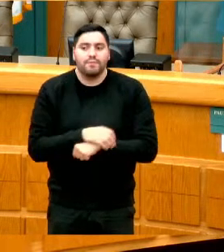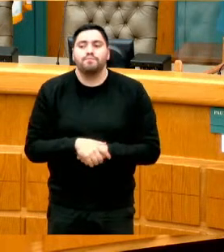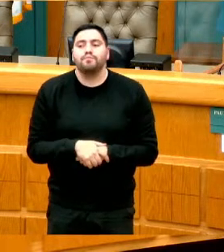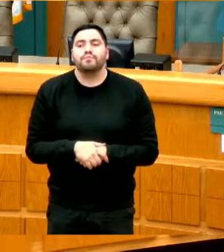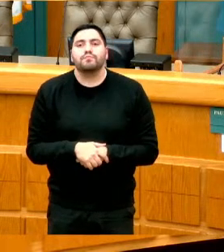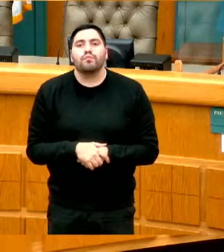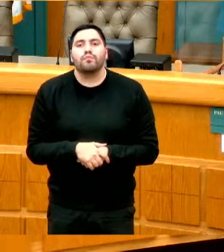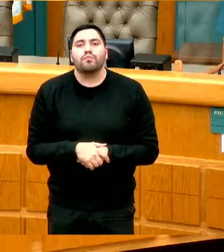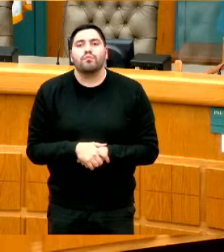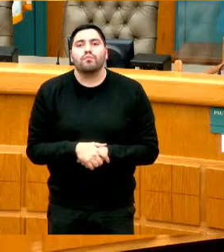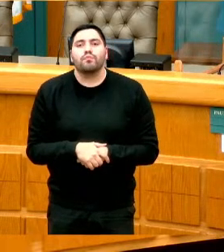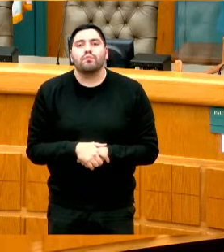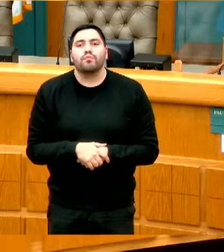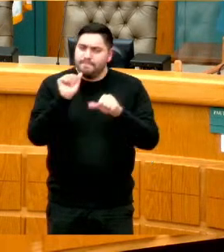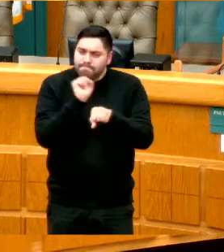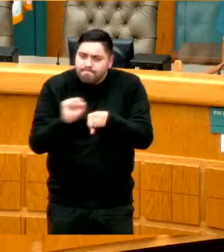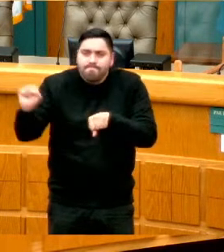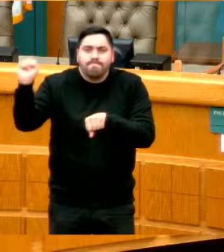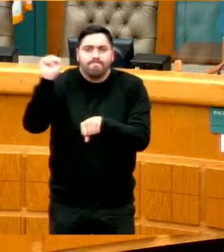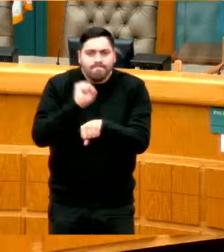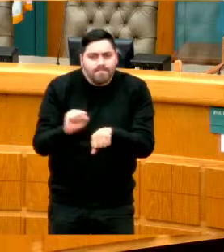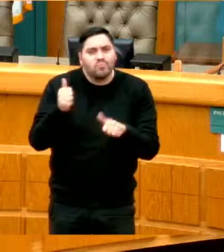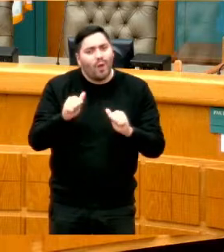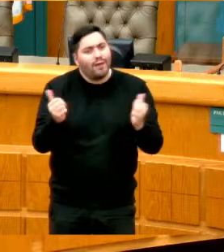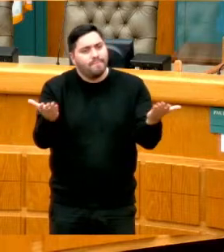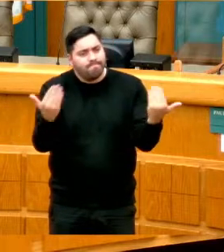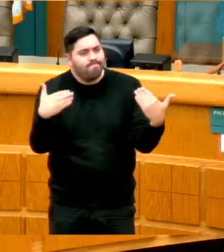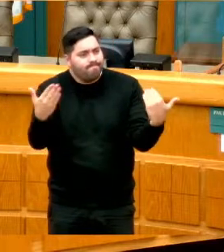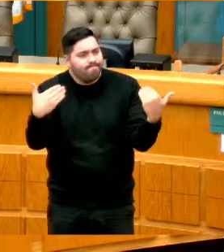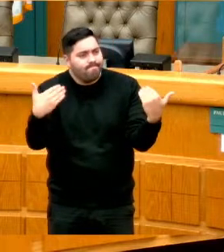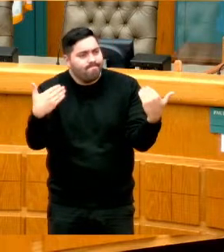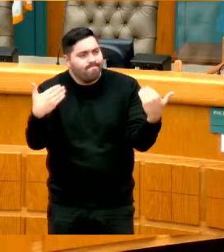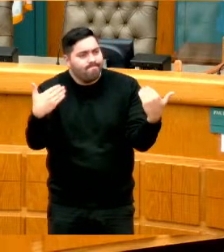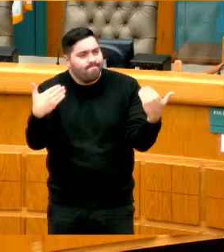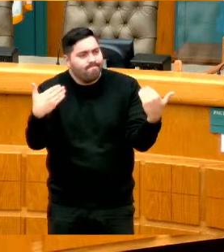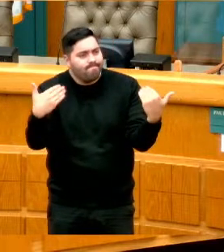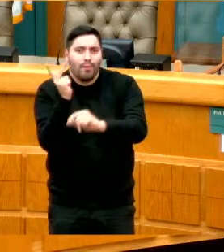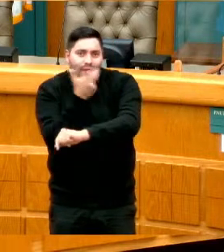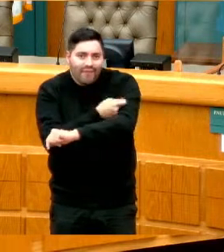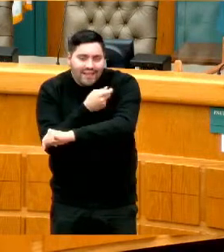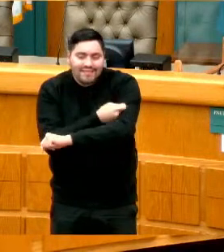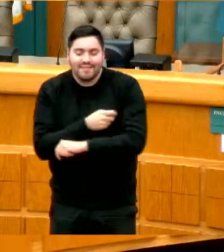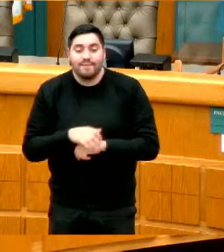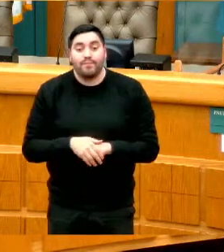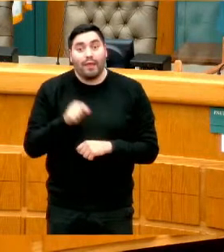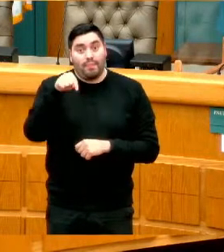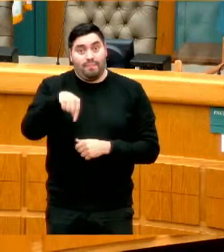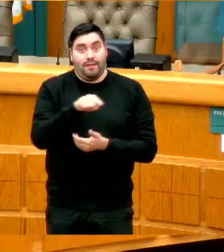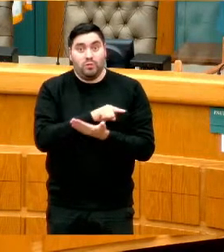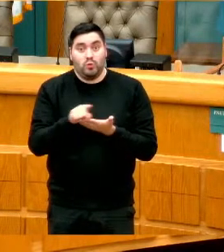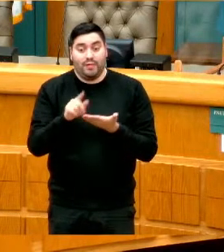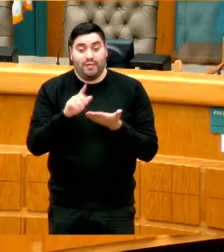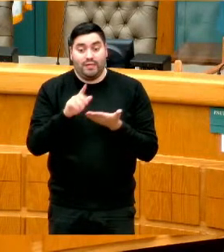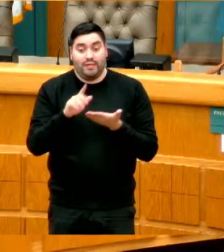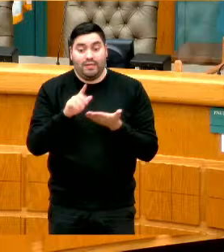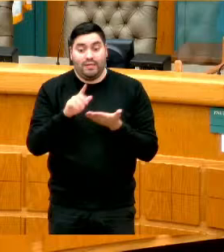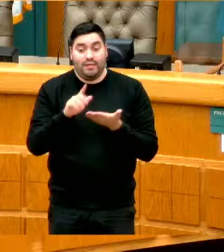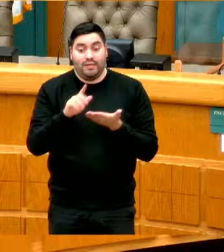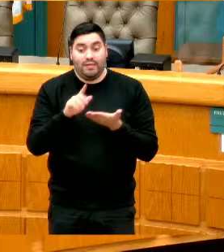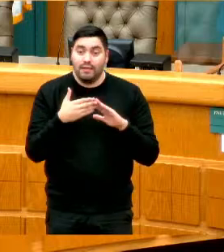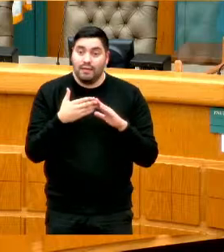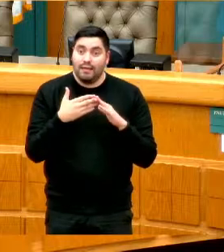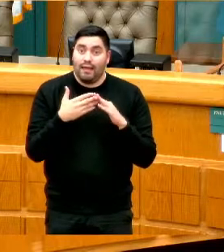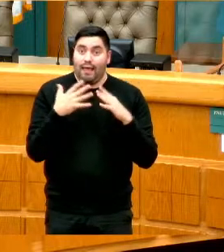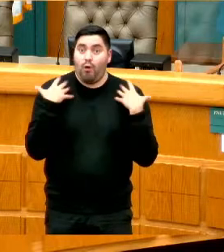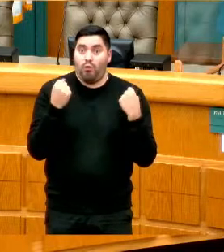to work to vaccinate even more in Nueces County. This week alone, the City County Health District held